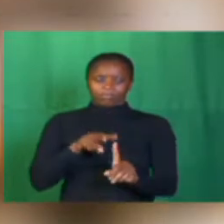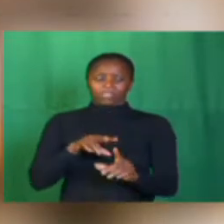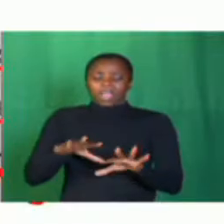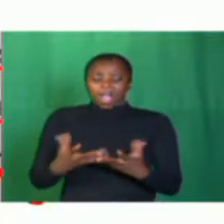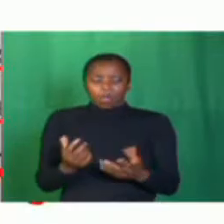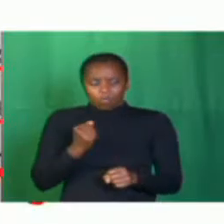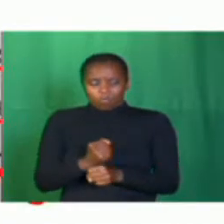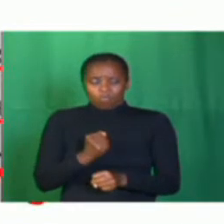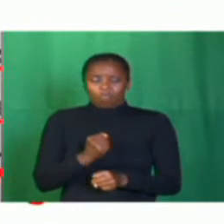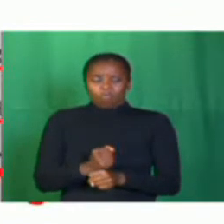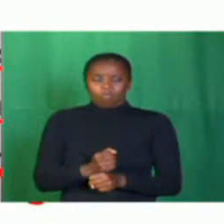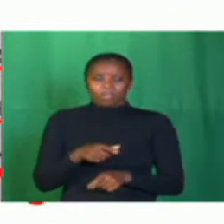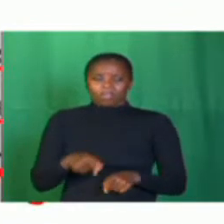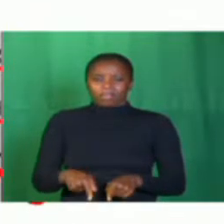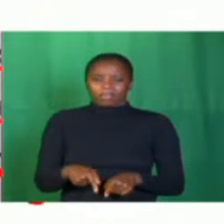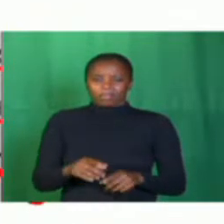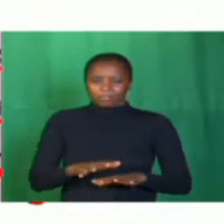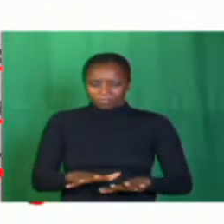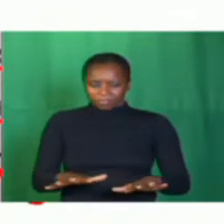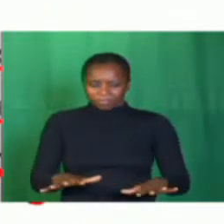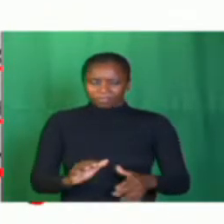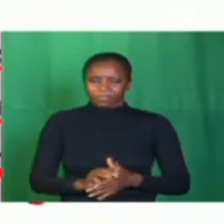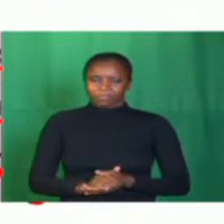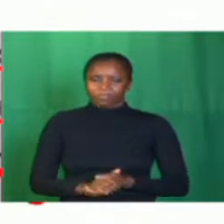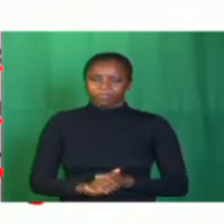of Christ.